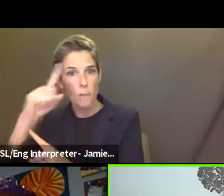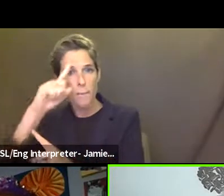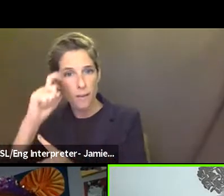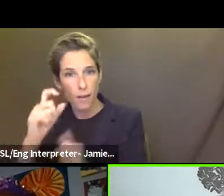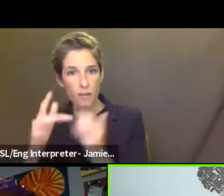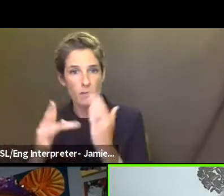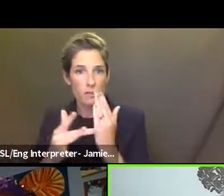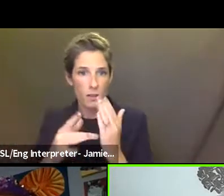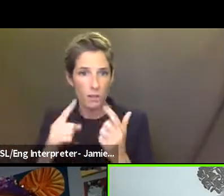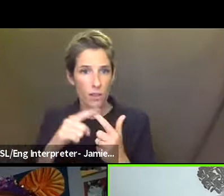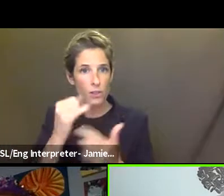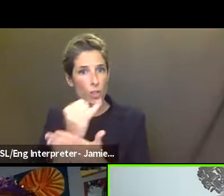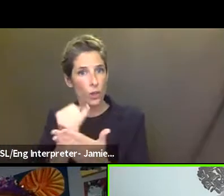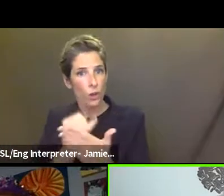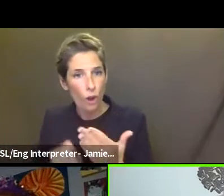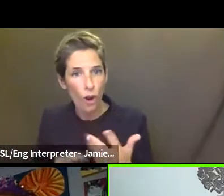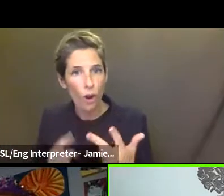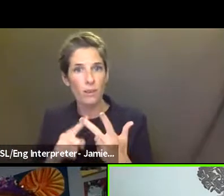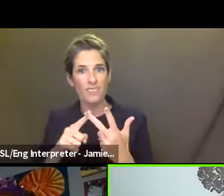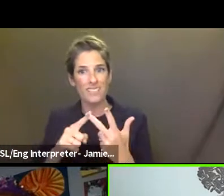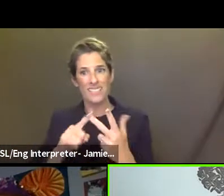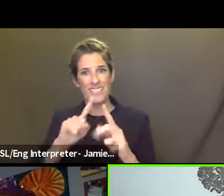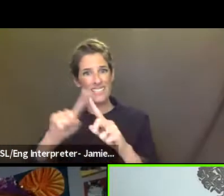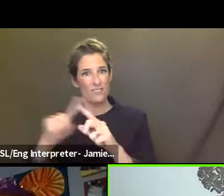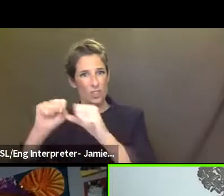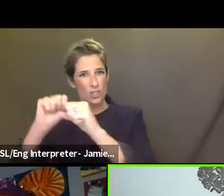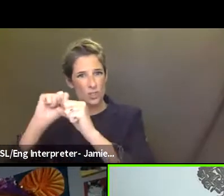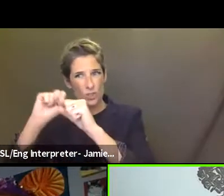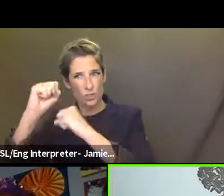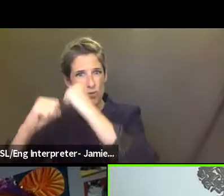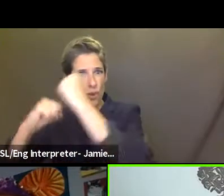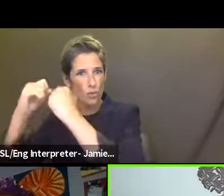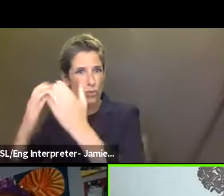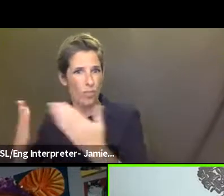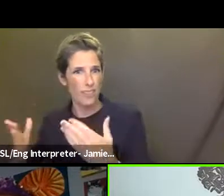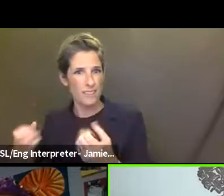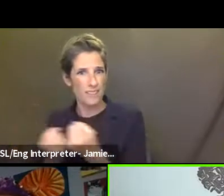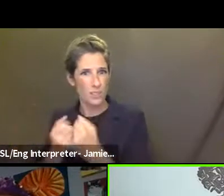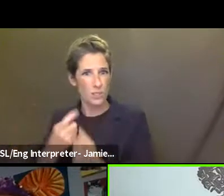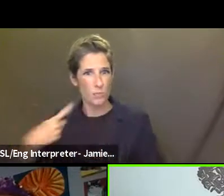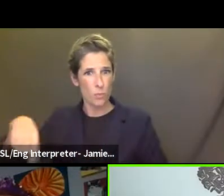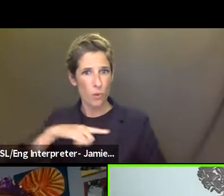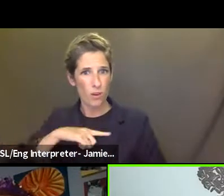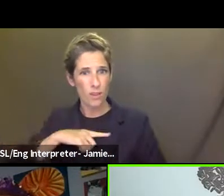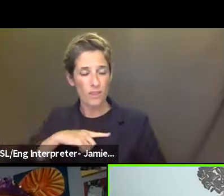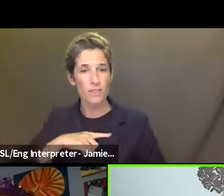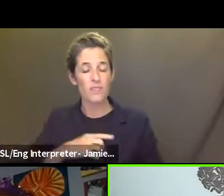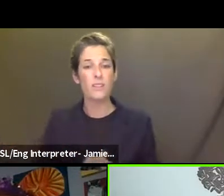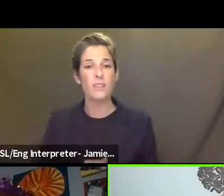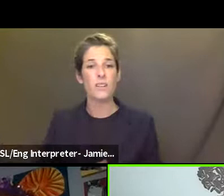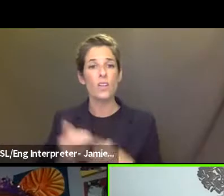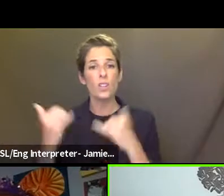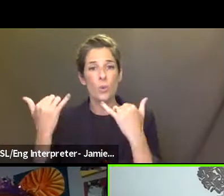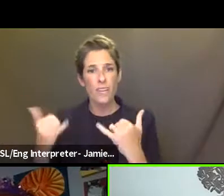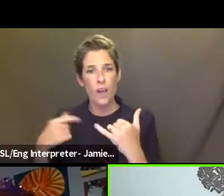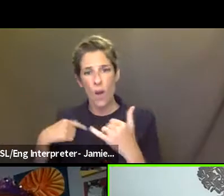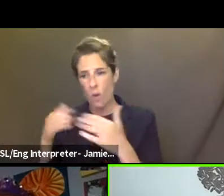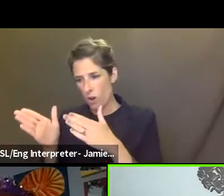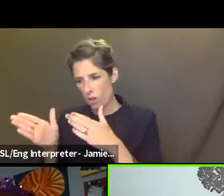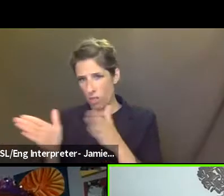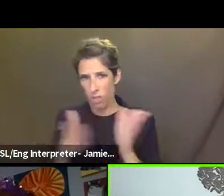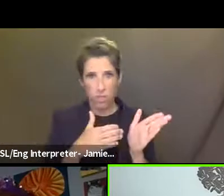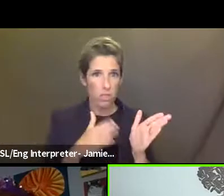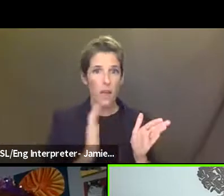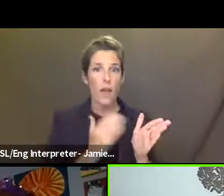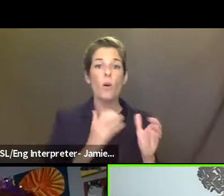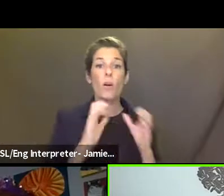So I wanted to suggest taking our conversation in another direction, and